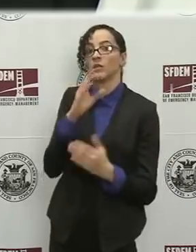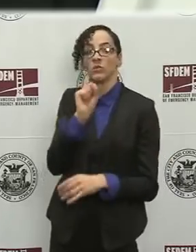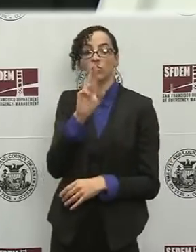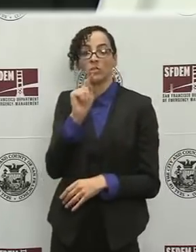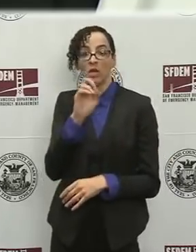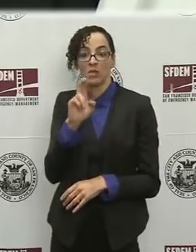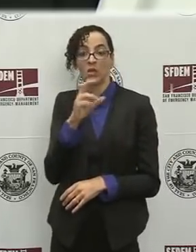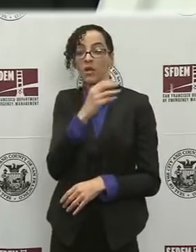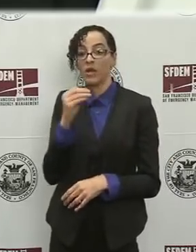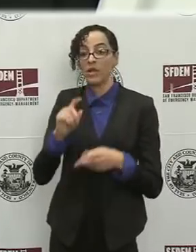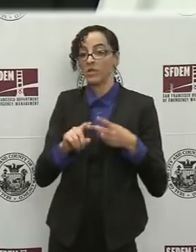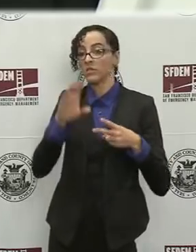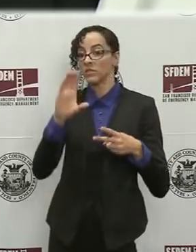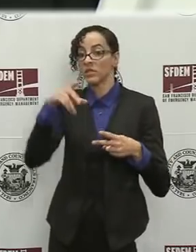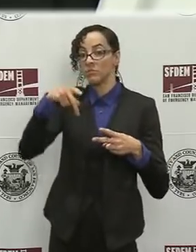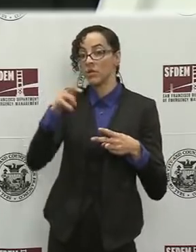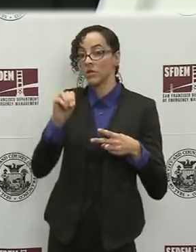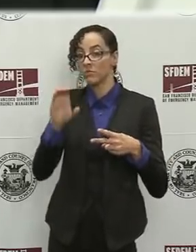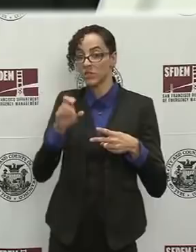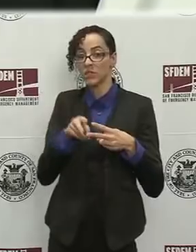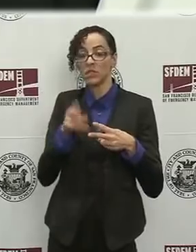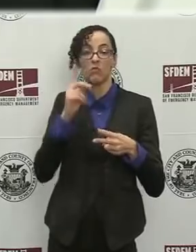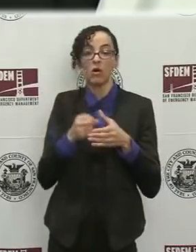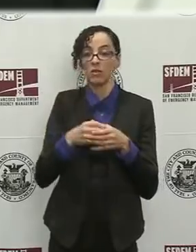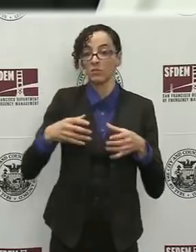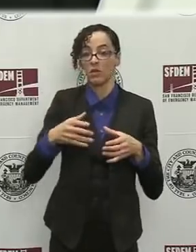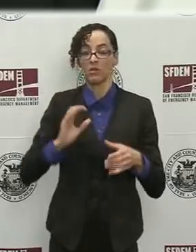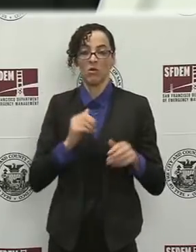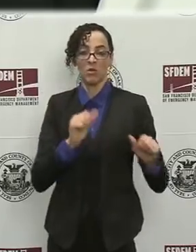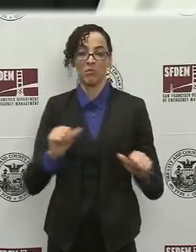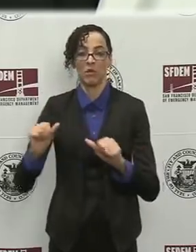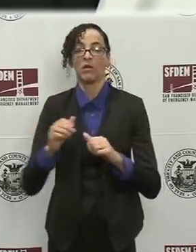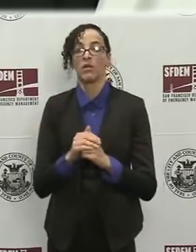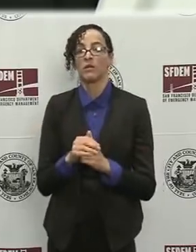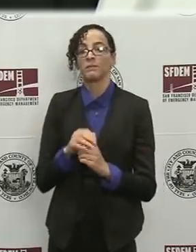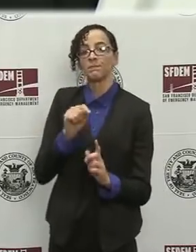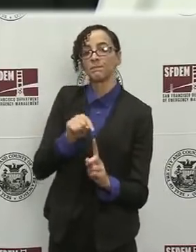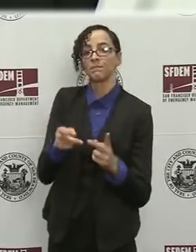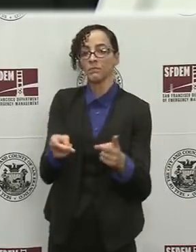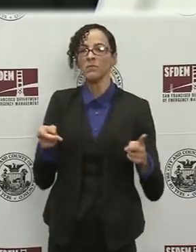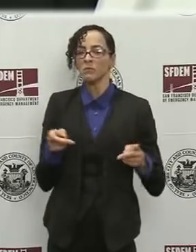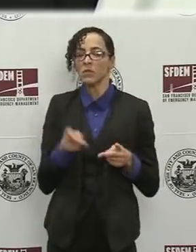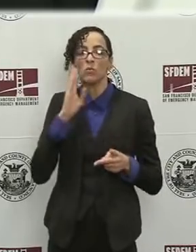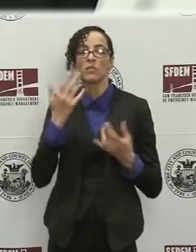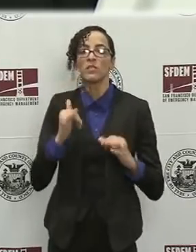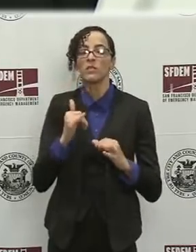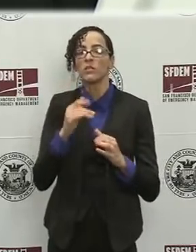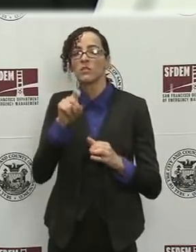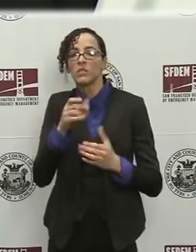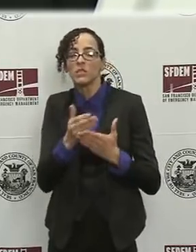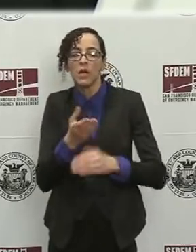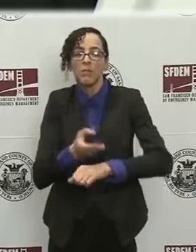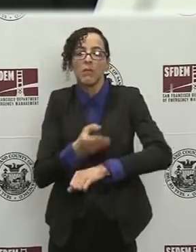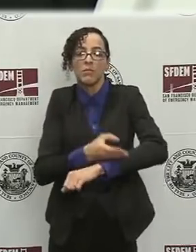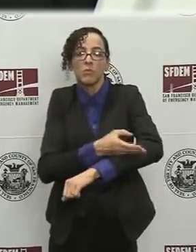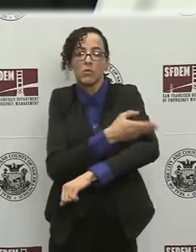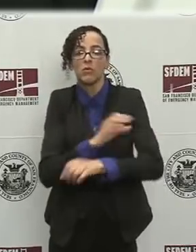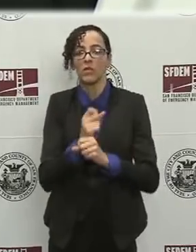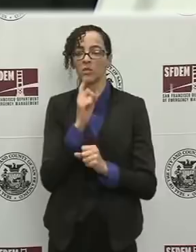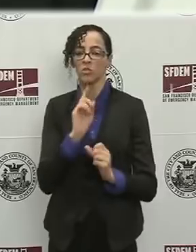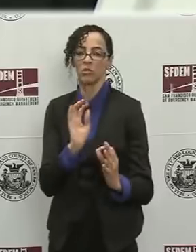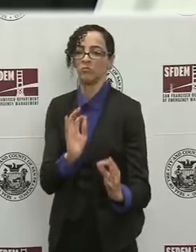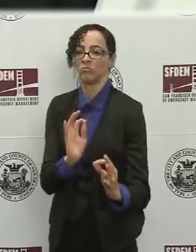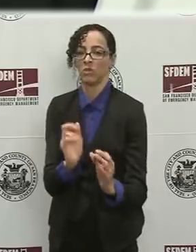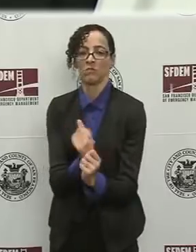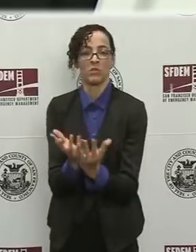our capacity. The site will need some minor improvements before it's operational, but we anticipate opening it within the next